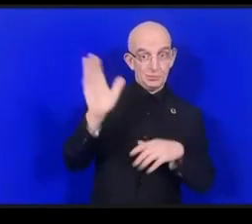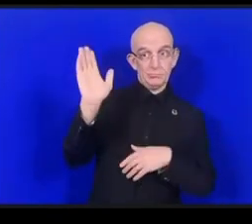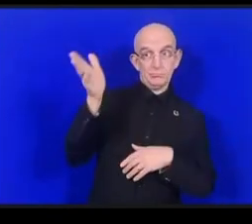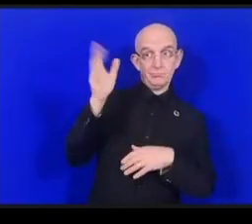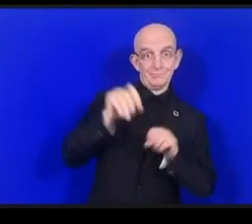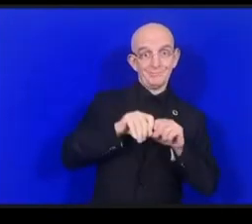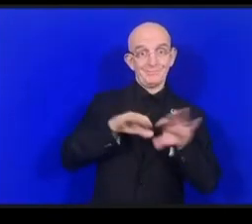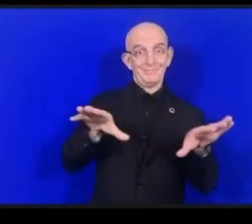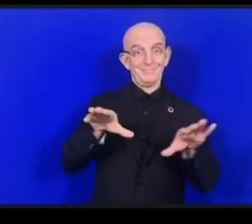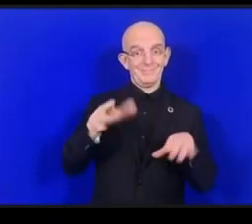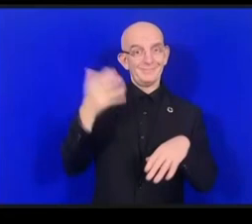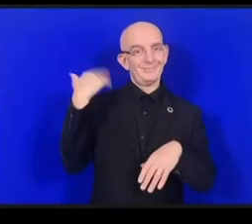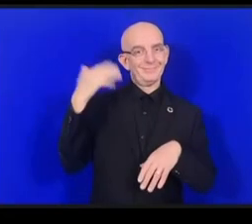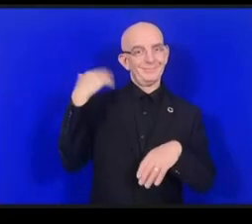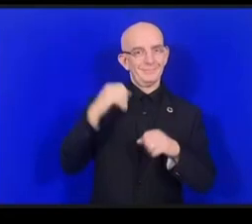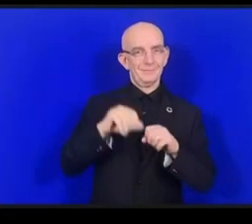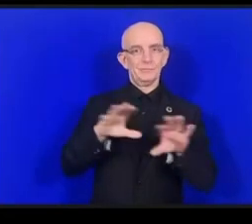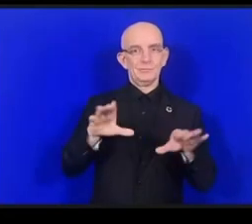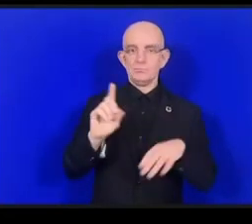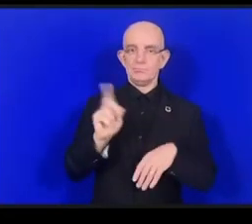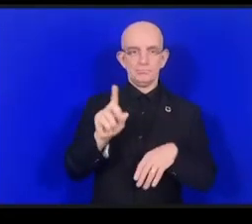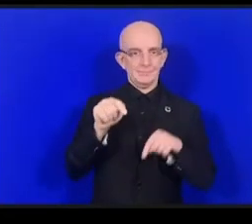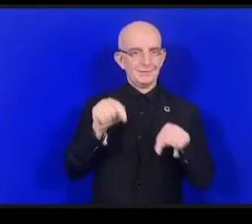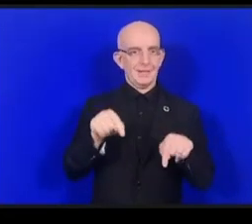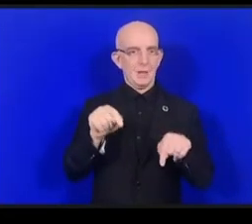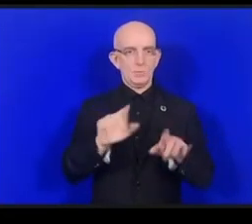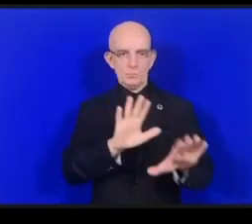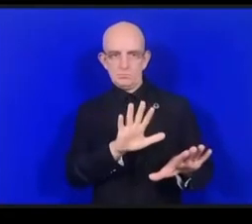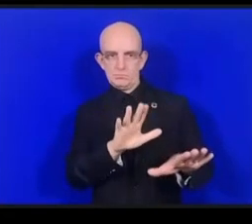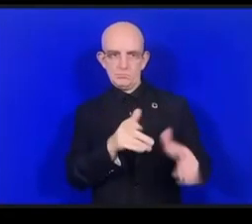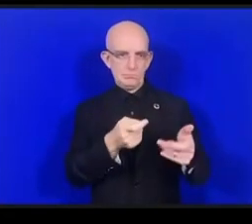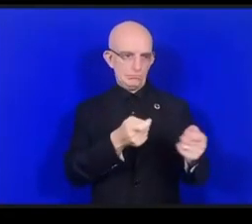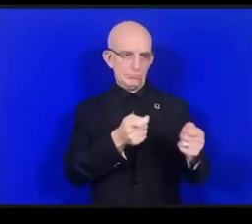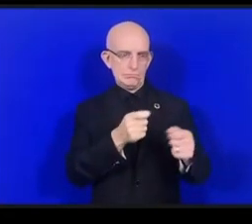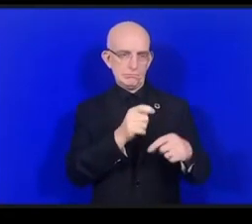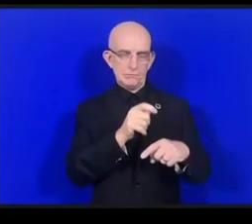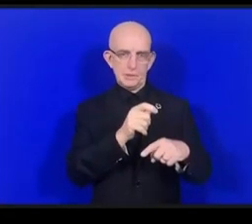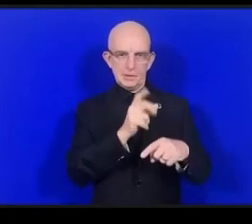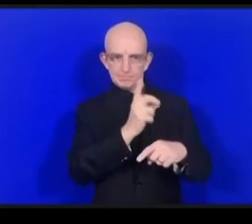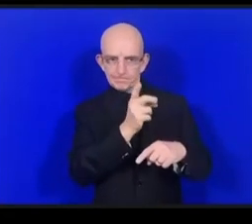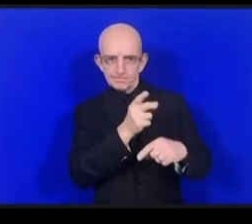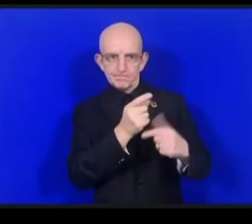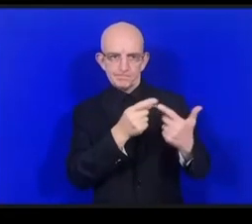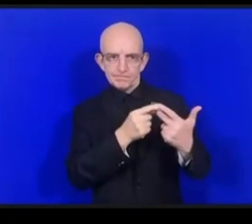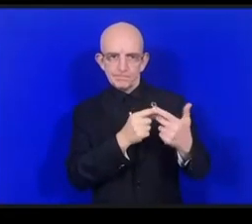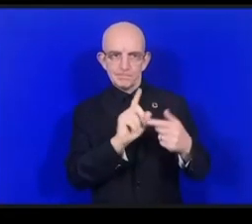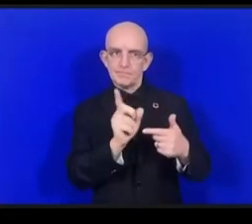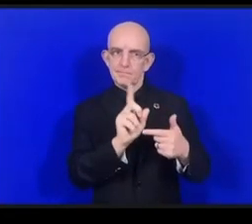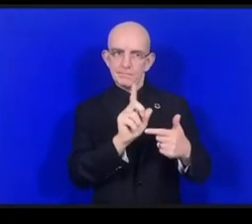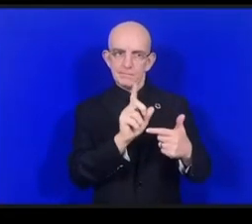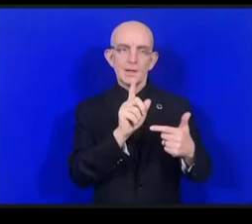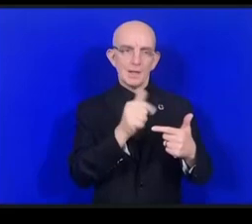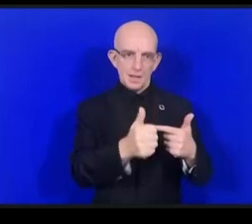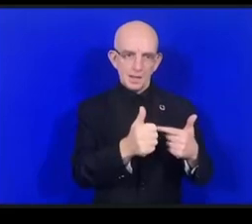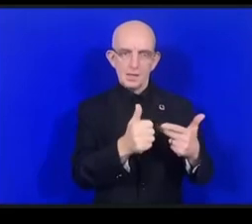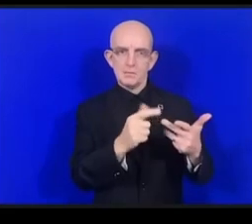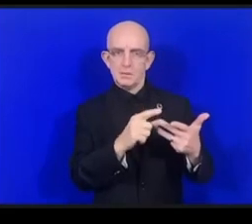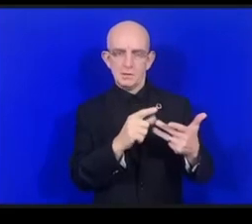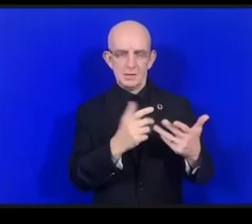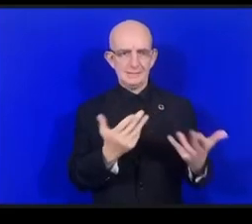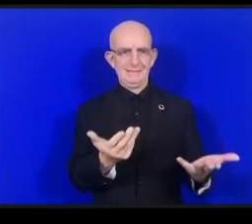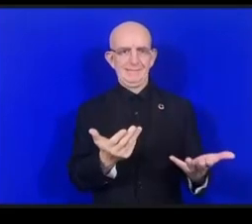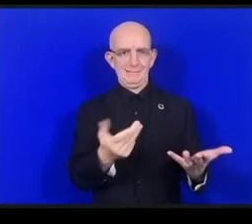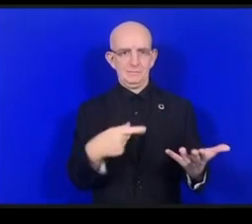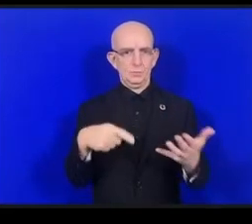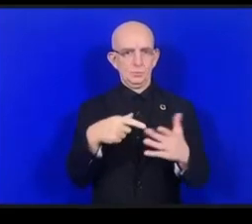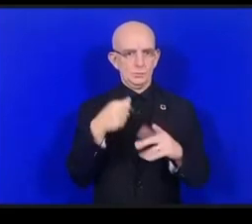how will impact their advocacy? They always have to consider that how there might be the impact and there might